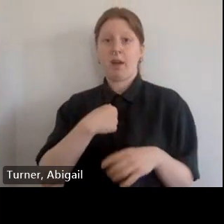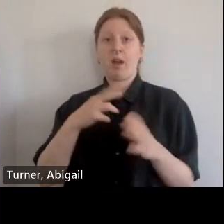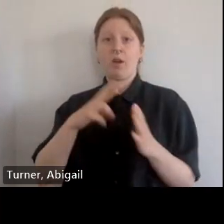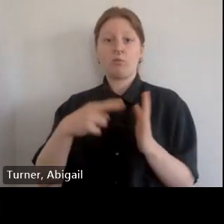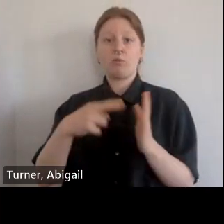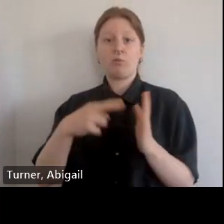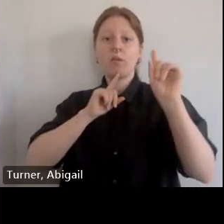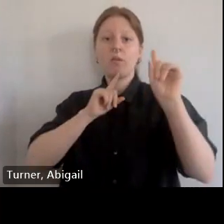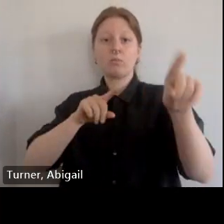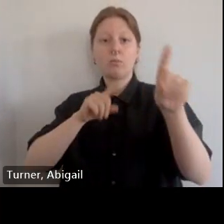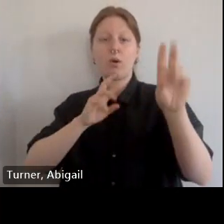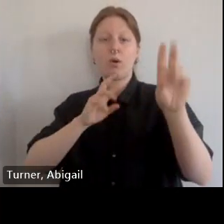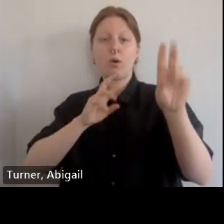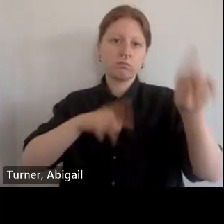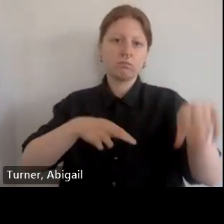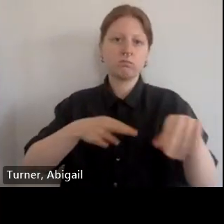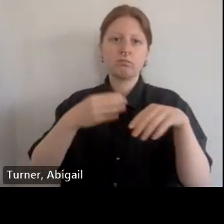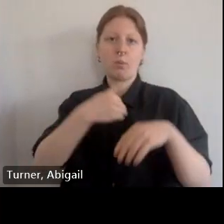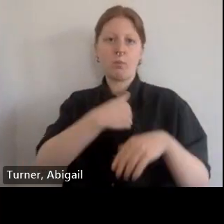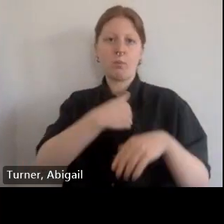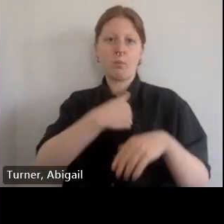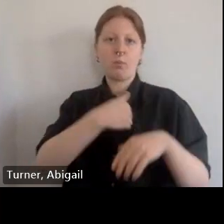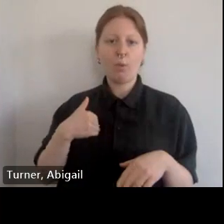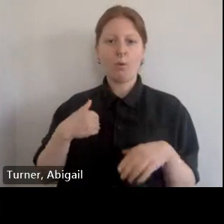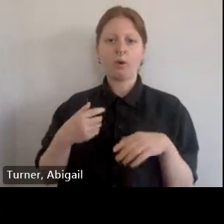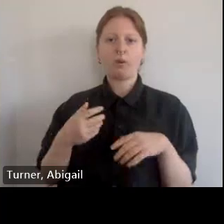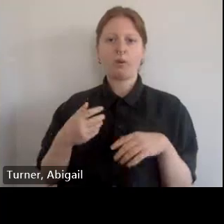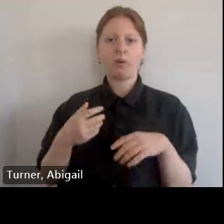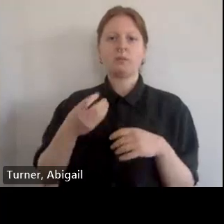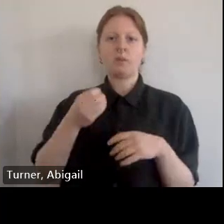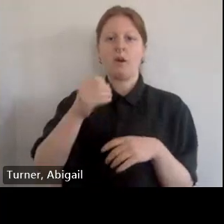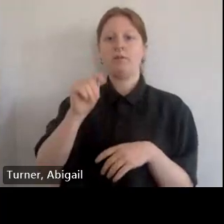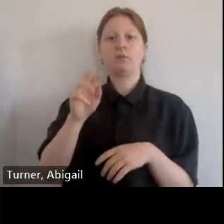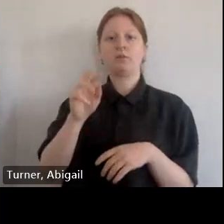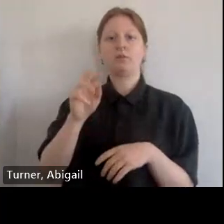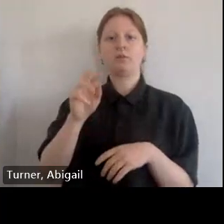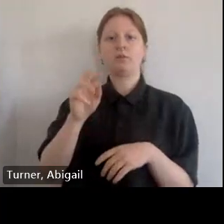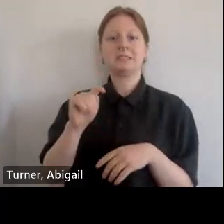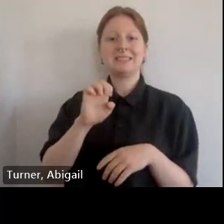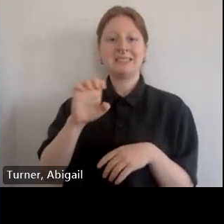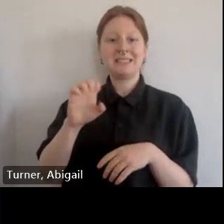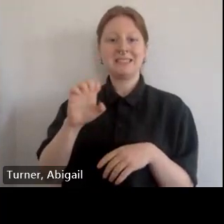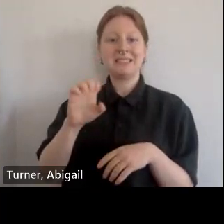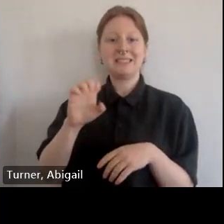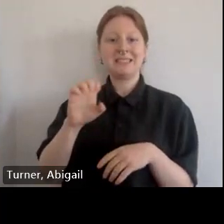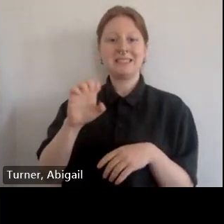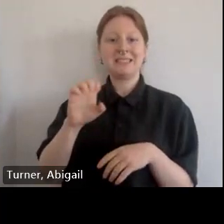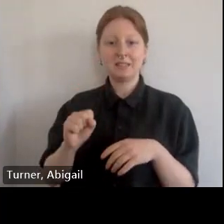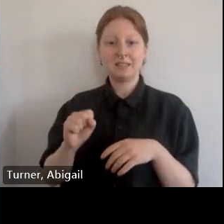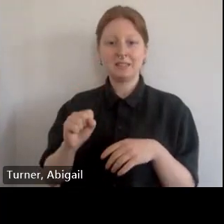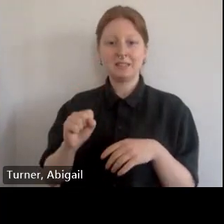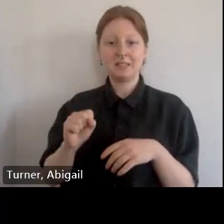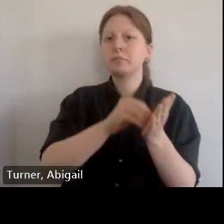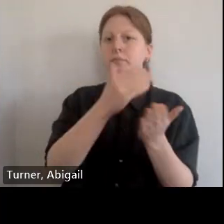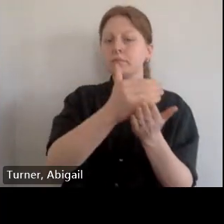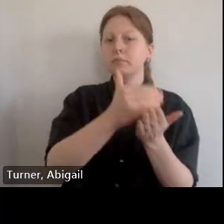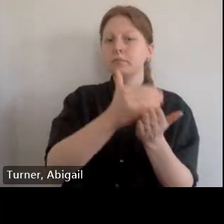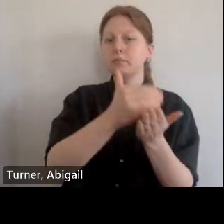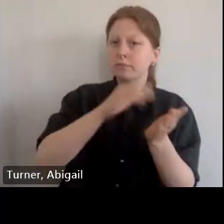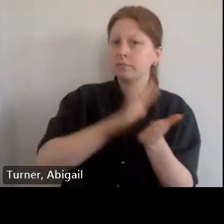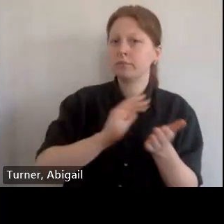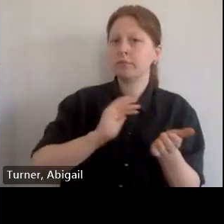about every 3 months. All of our accomplishments and our goals are documented and passed on to the decision-making body of Chesapeake